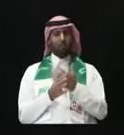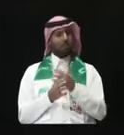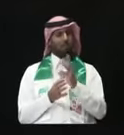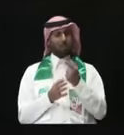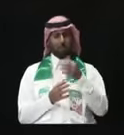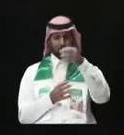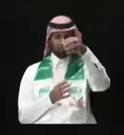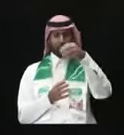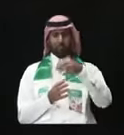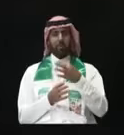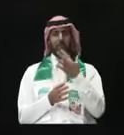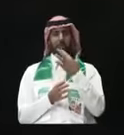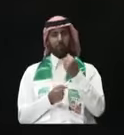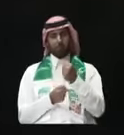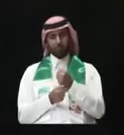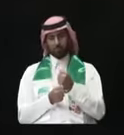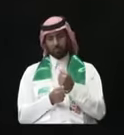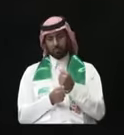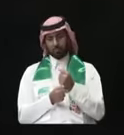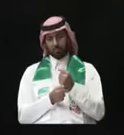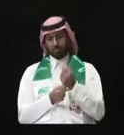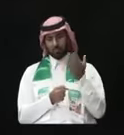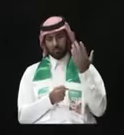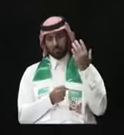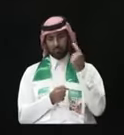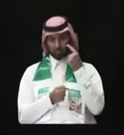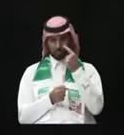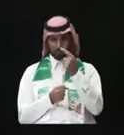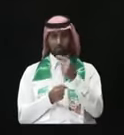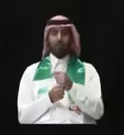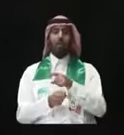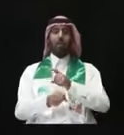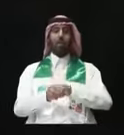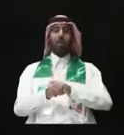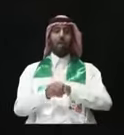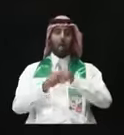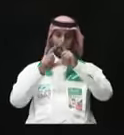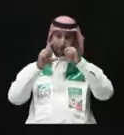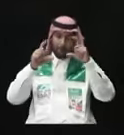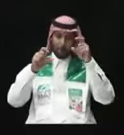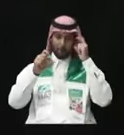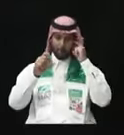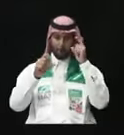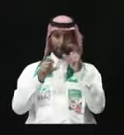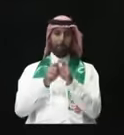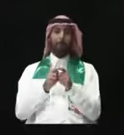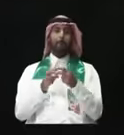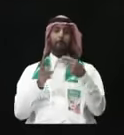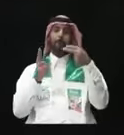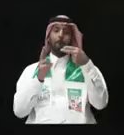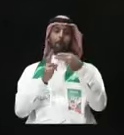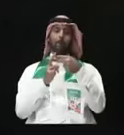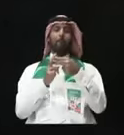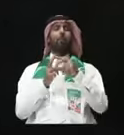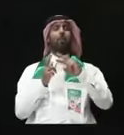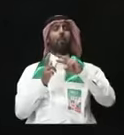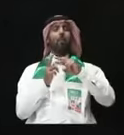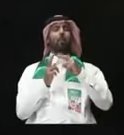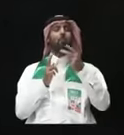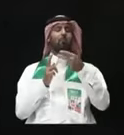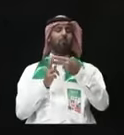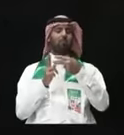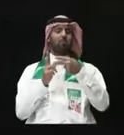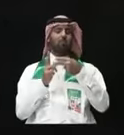not? These we call them the time expressions. Time expressions for the simple past tense. Let me